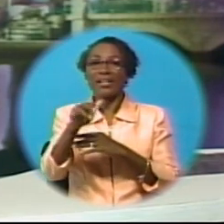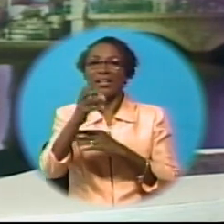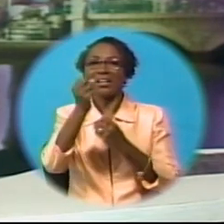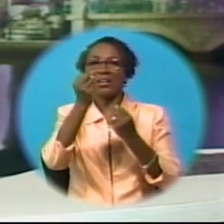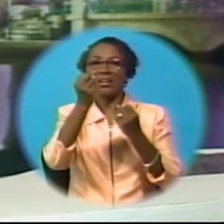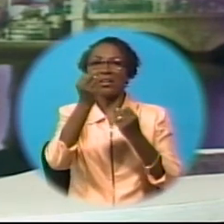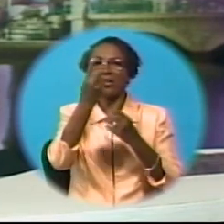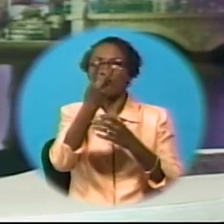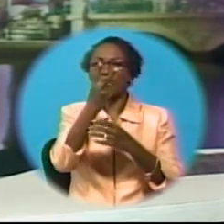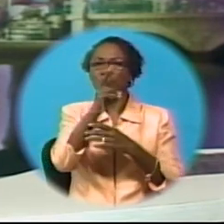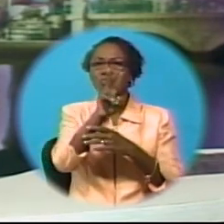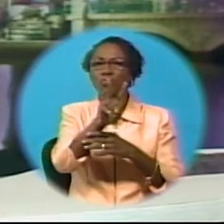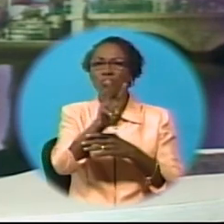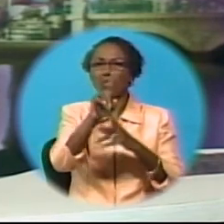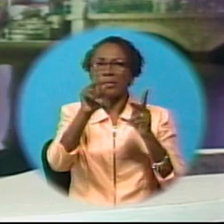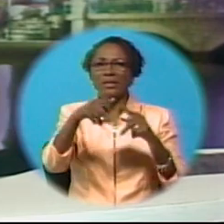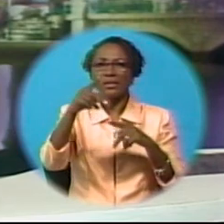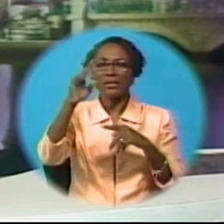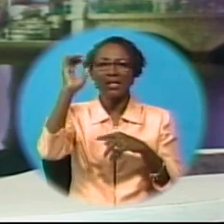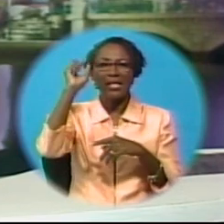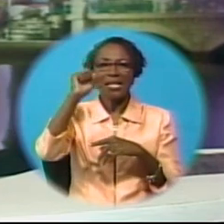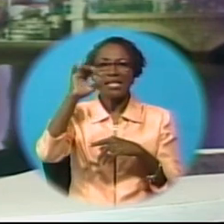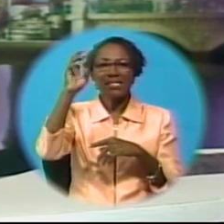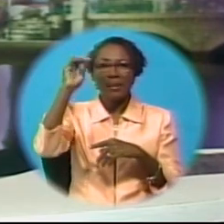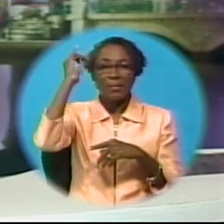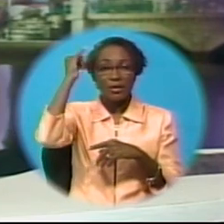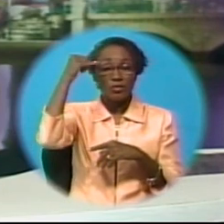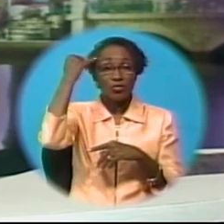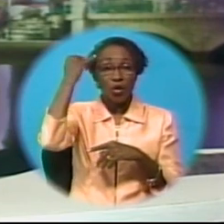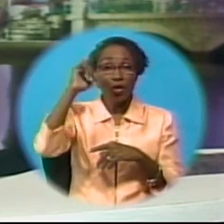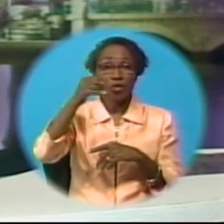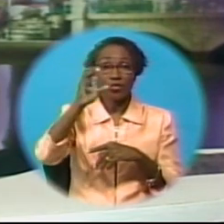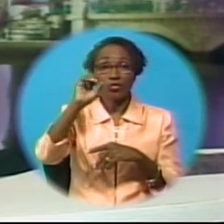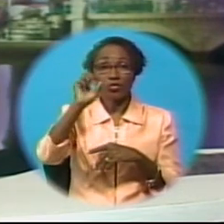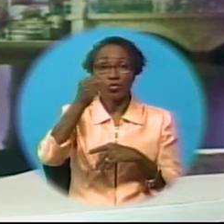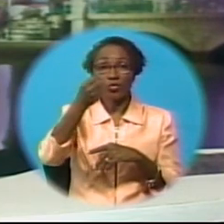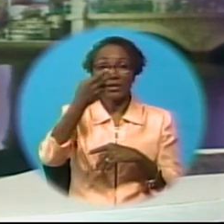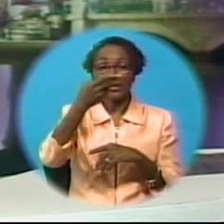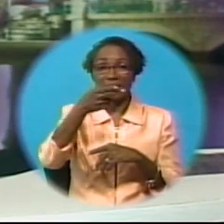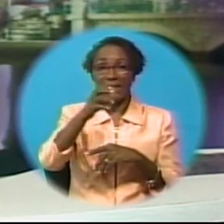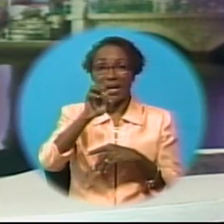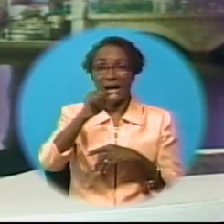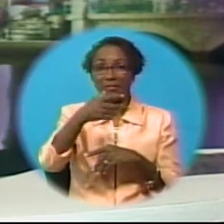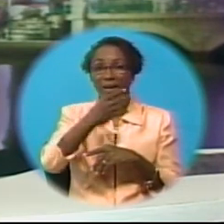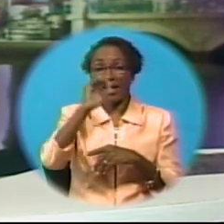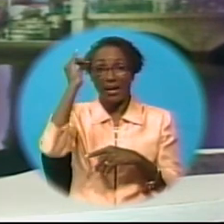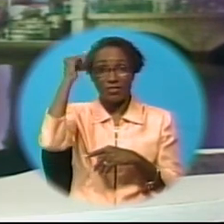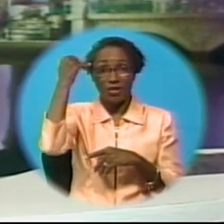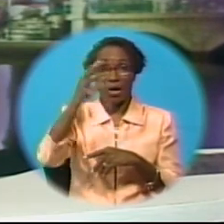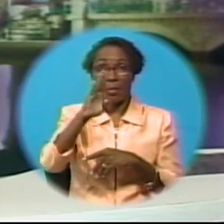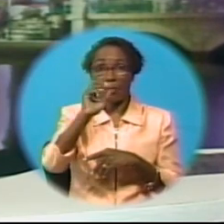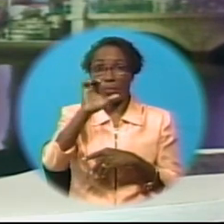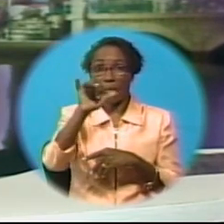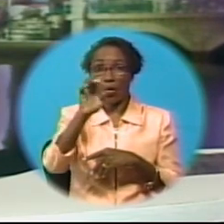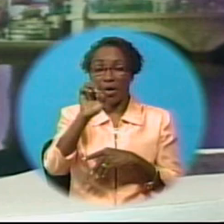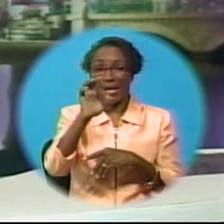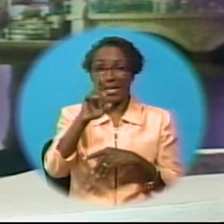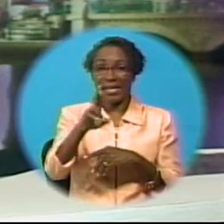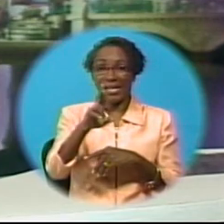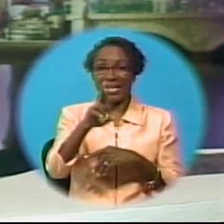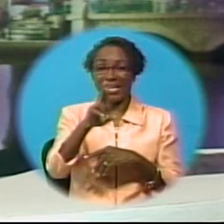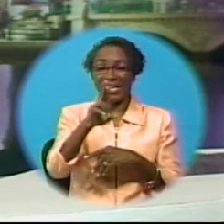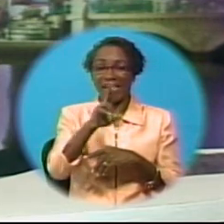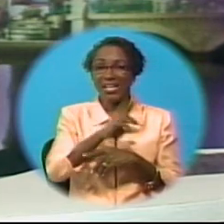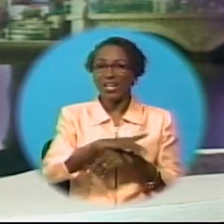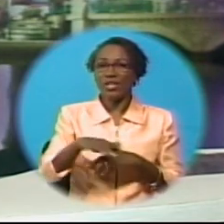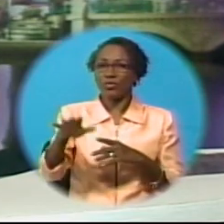champion Simon Jean-Joseph will be returning with co-driver Jack Boyer to go one better than his second place finish in